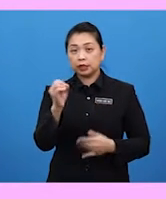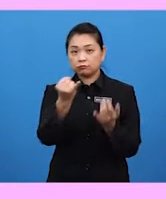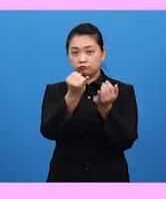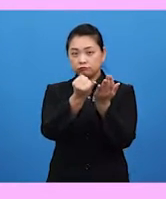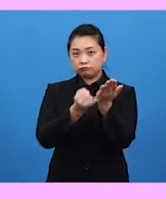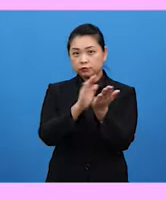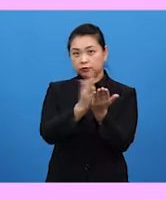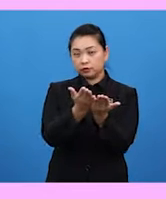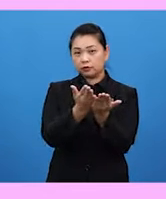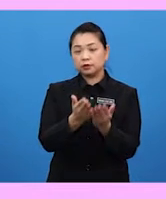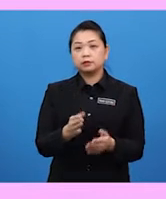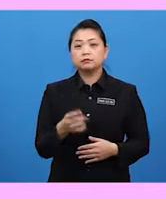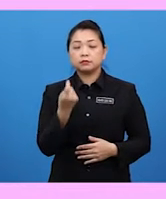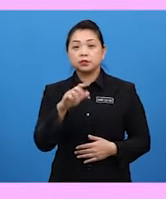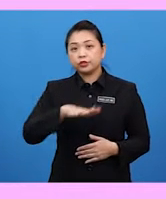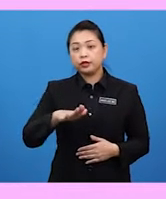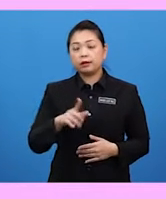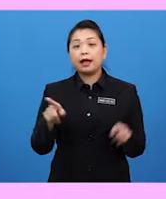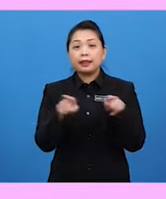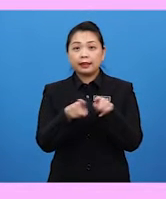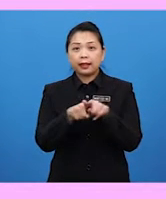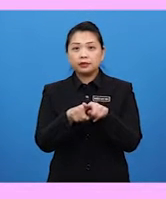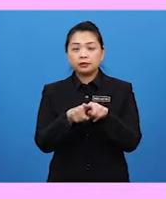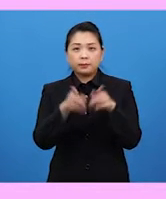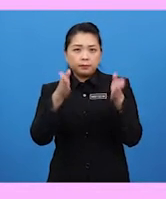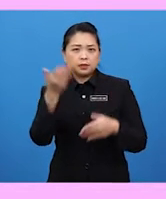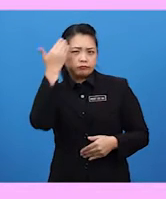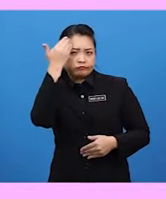The child is like a stranger today.